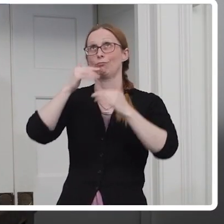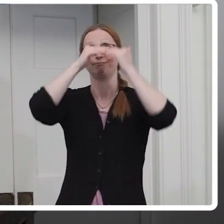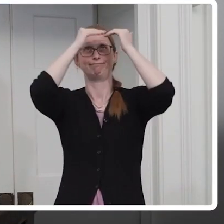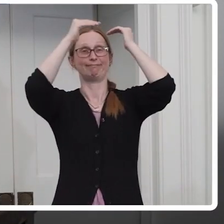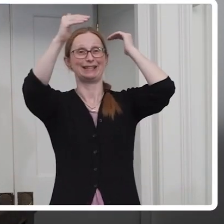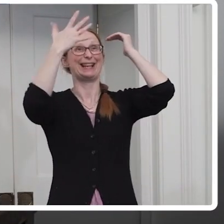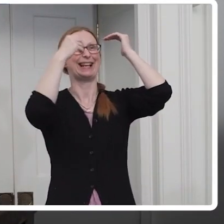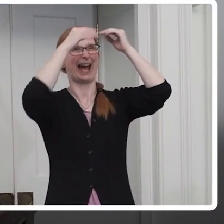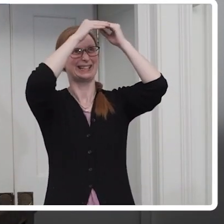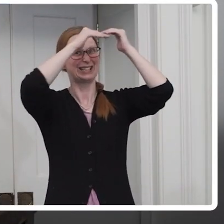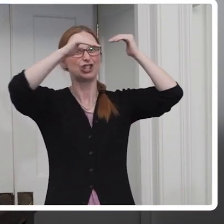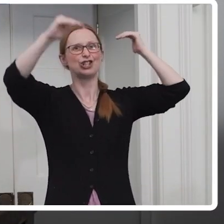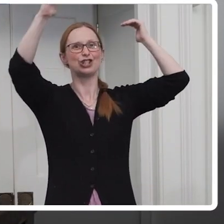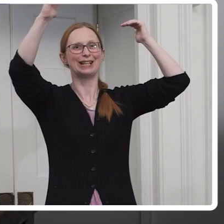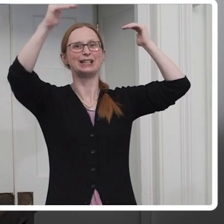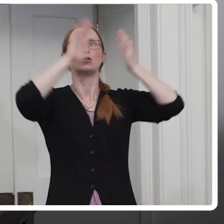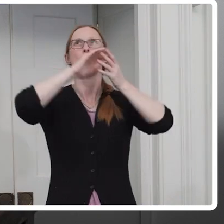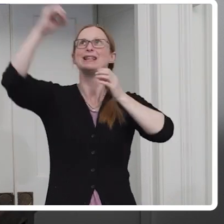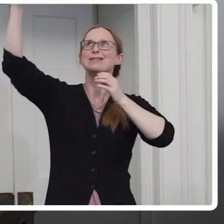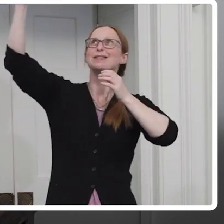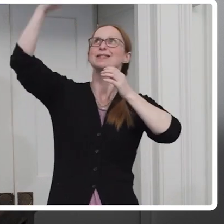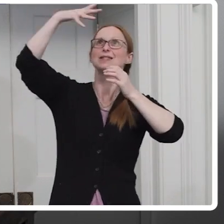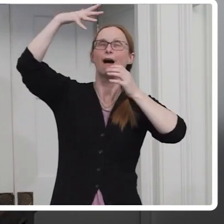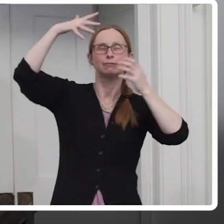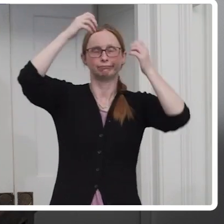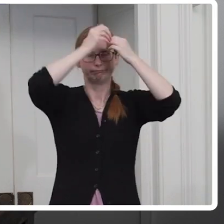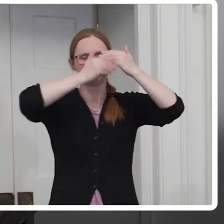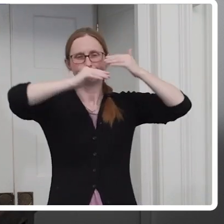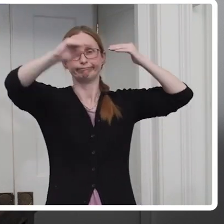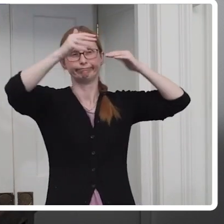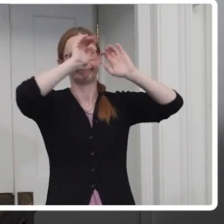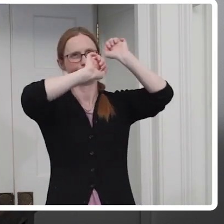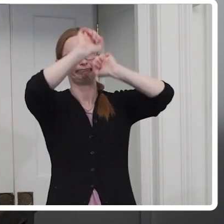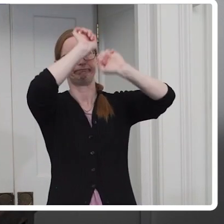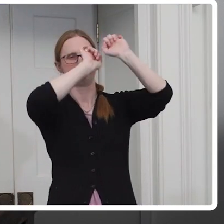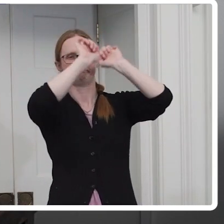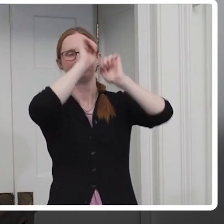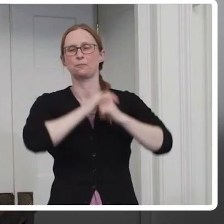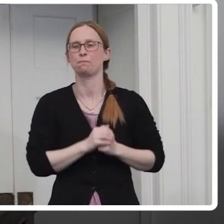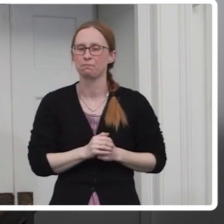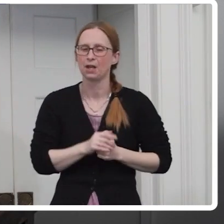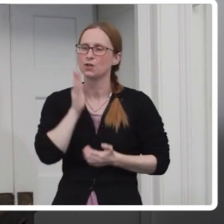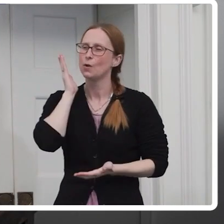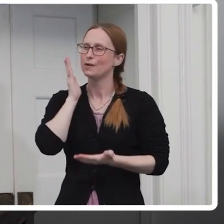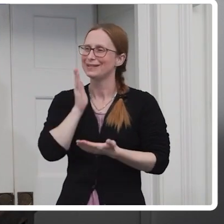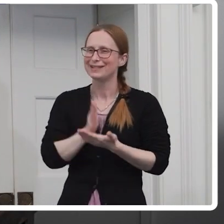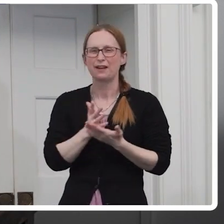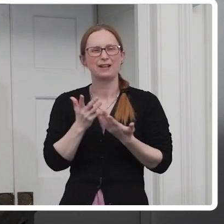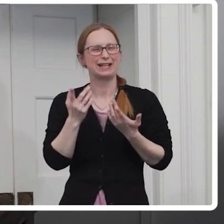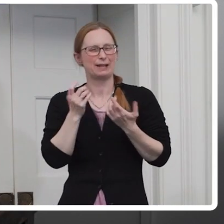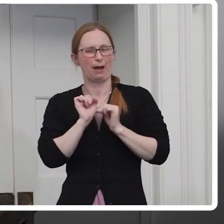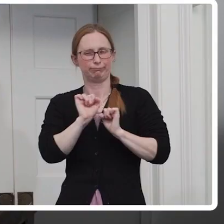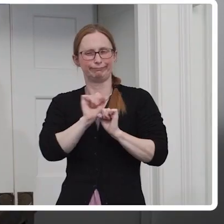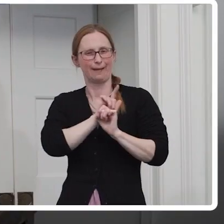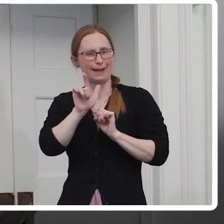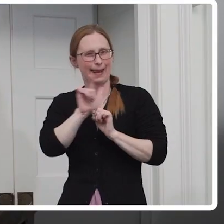this sheet over the ceiling which would reduce the kind of glare and protect her eyes from the light. So there's definitely something